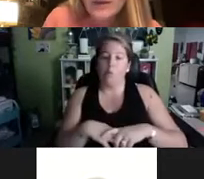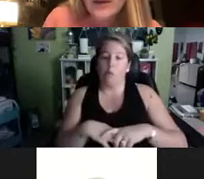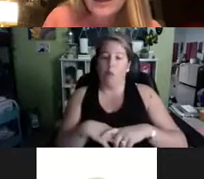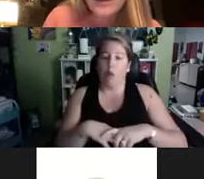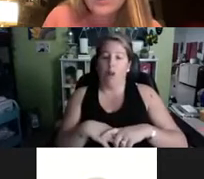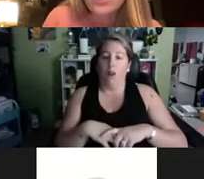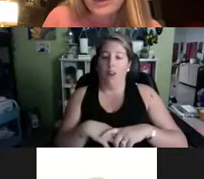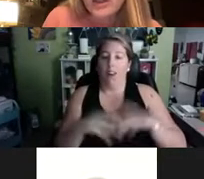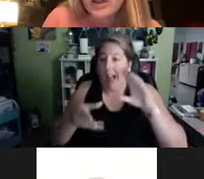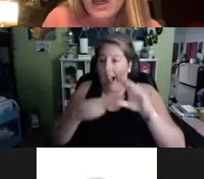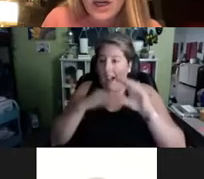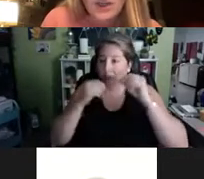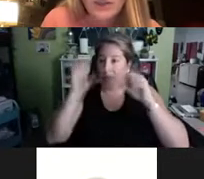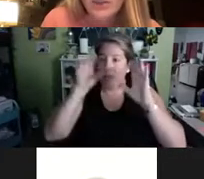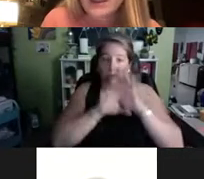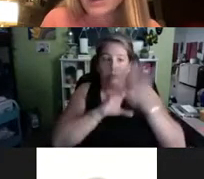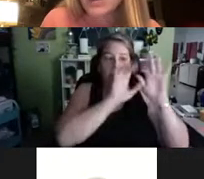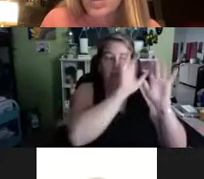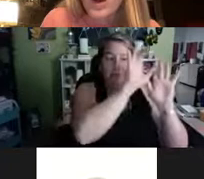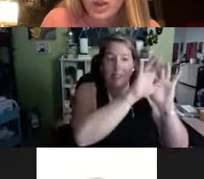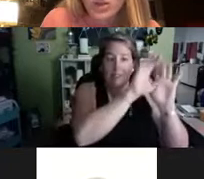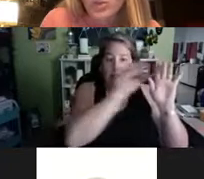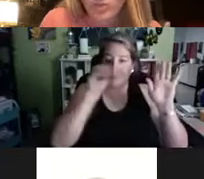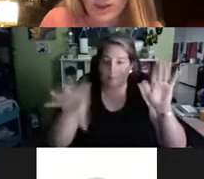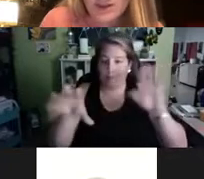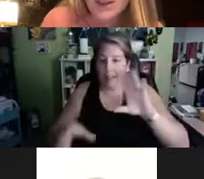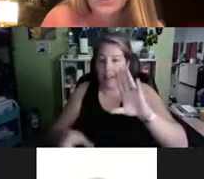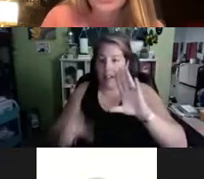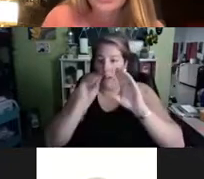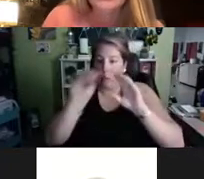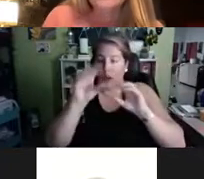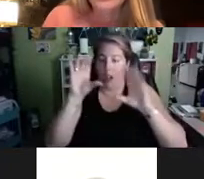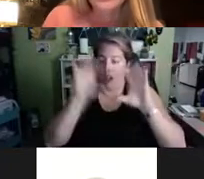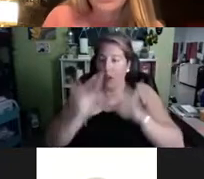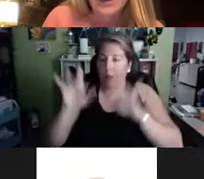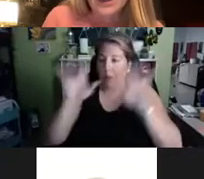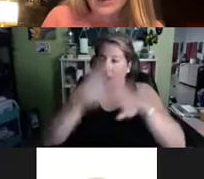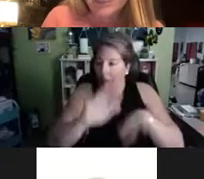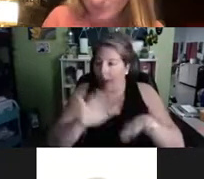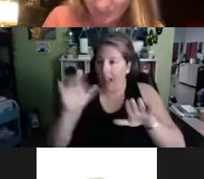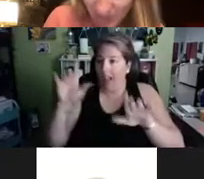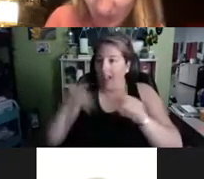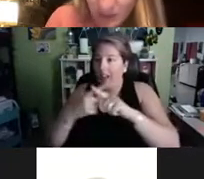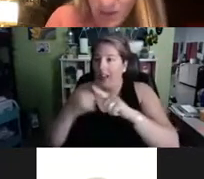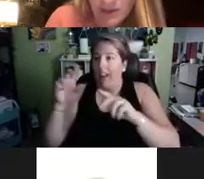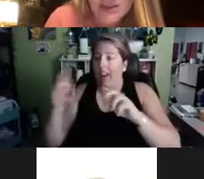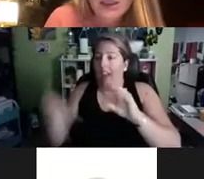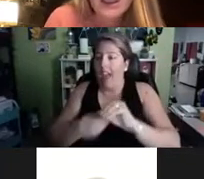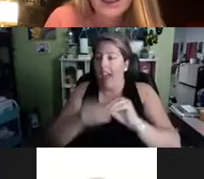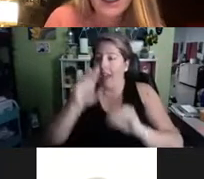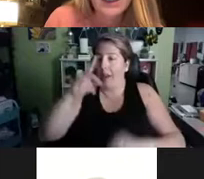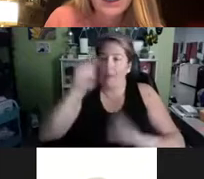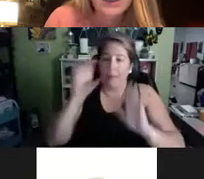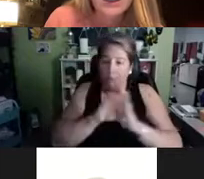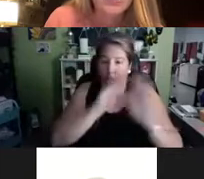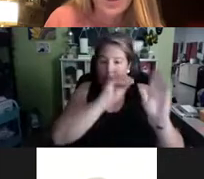computer in there. So it's literally customizable to what you want. Okay. So then I like everything